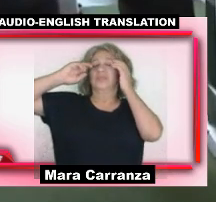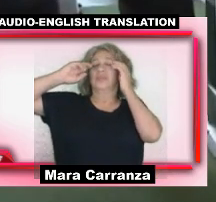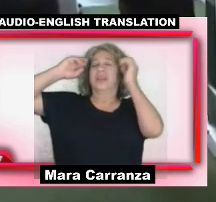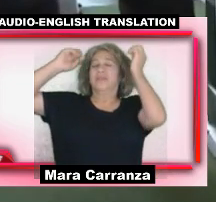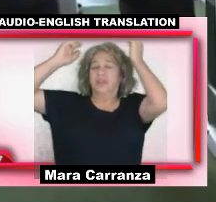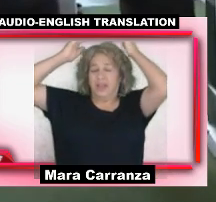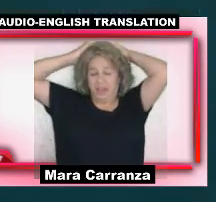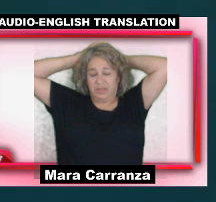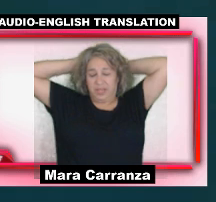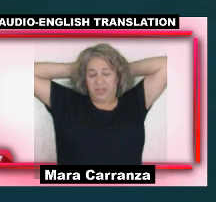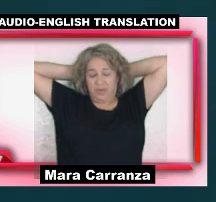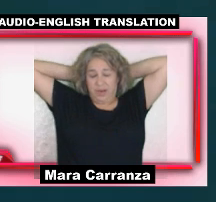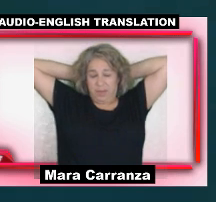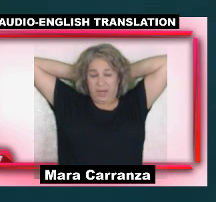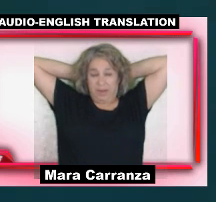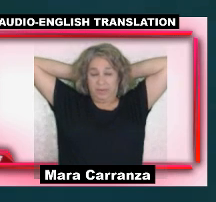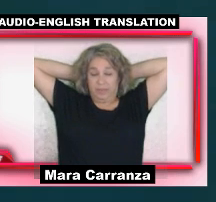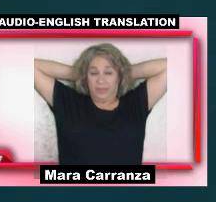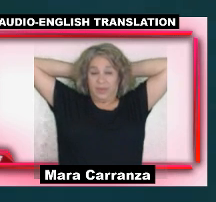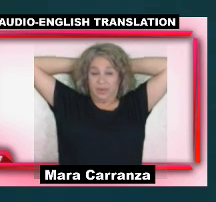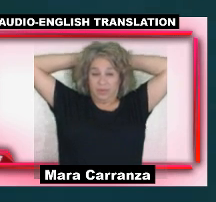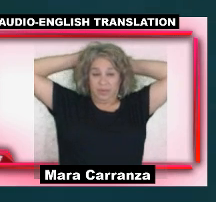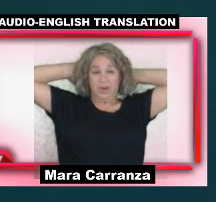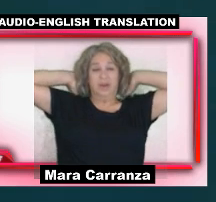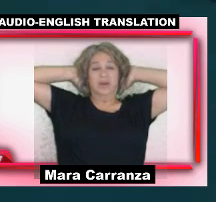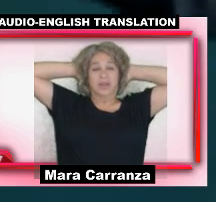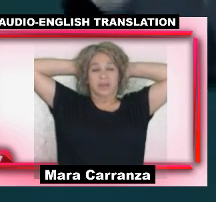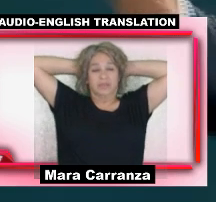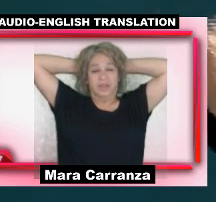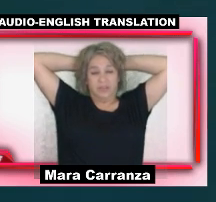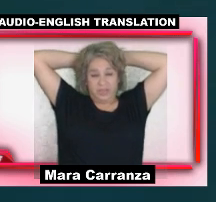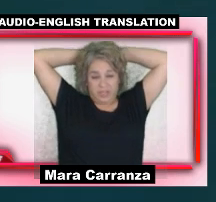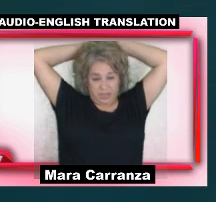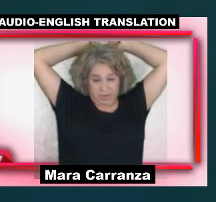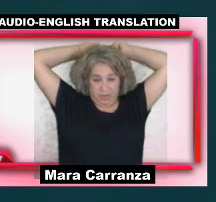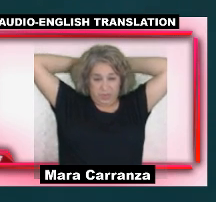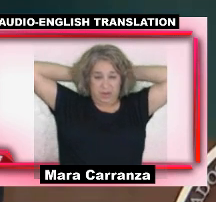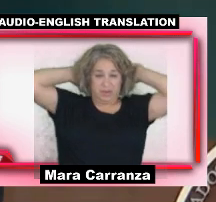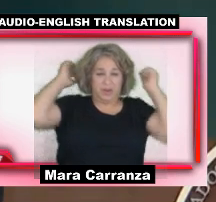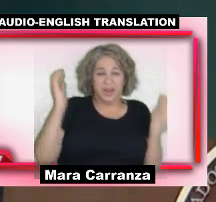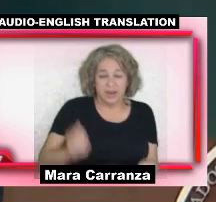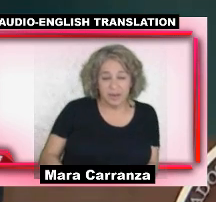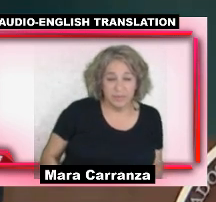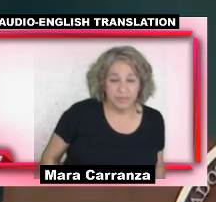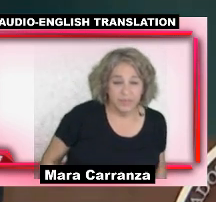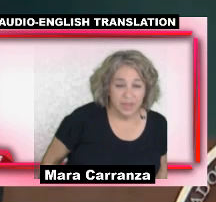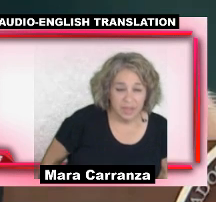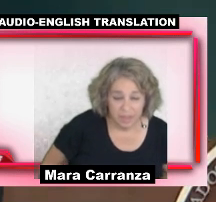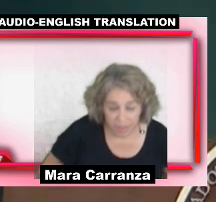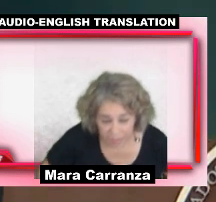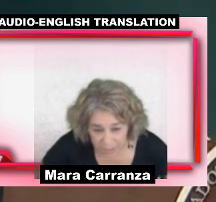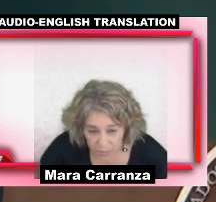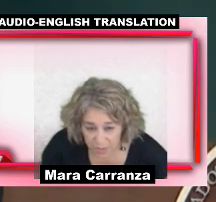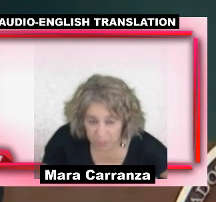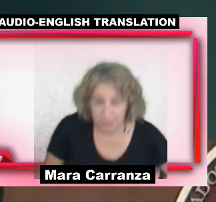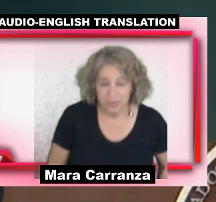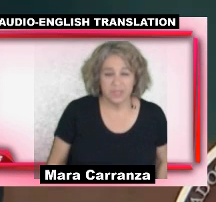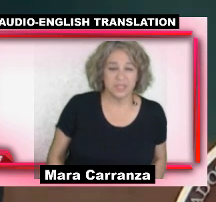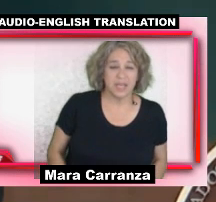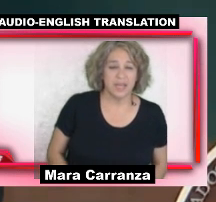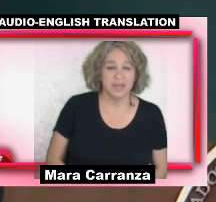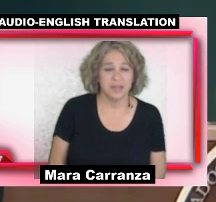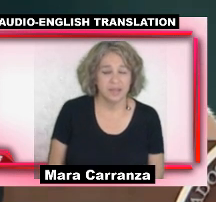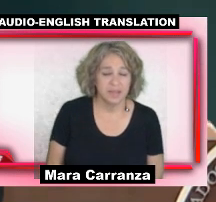to give accounting to anybody regarding of interest groups that are created. That's what the